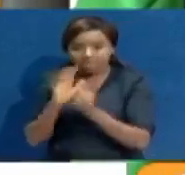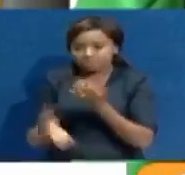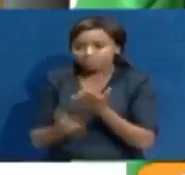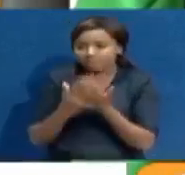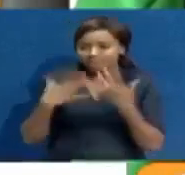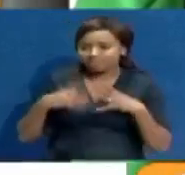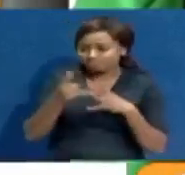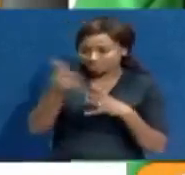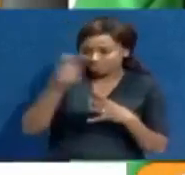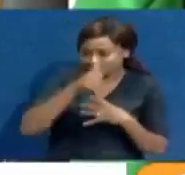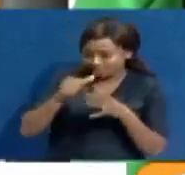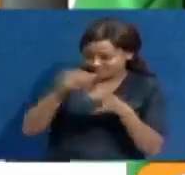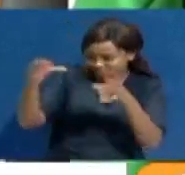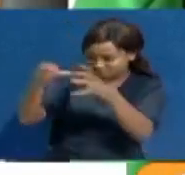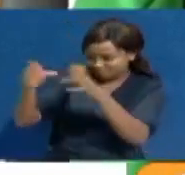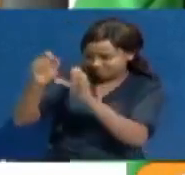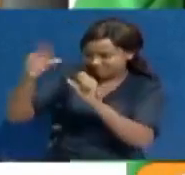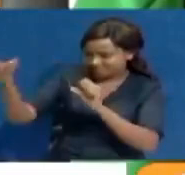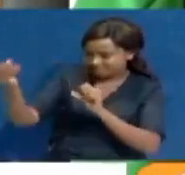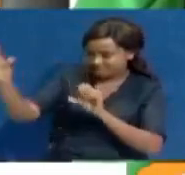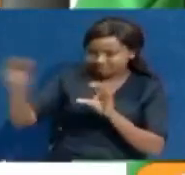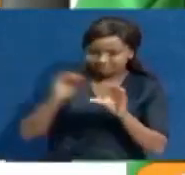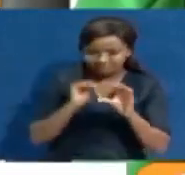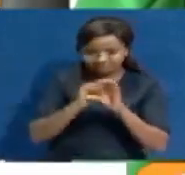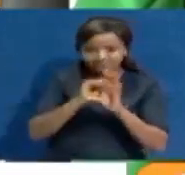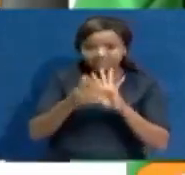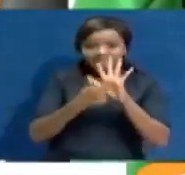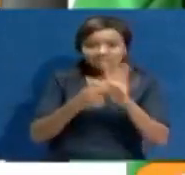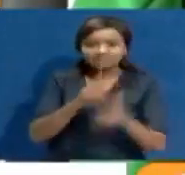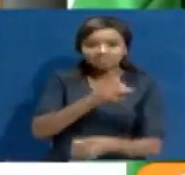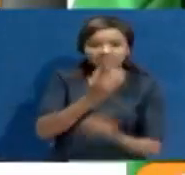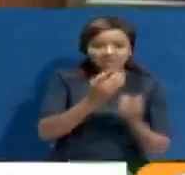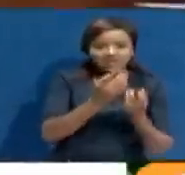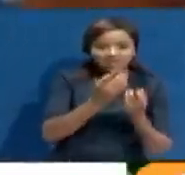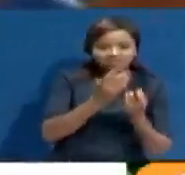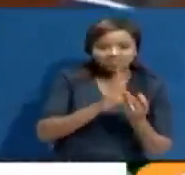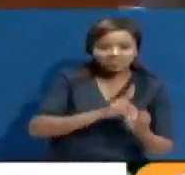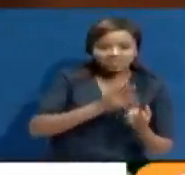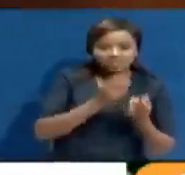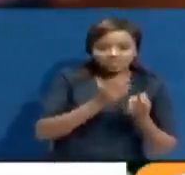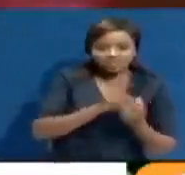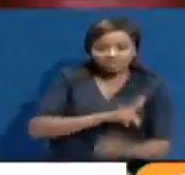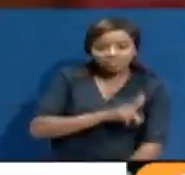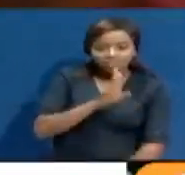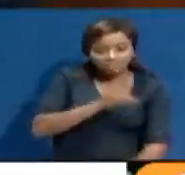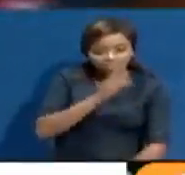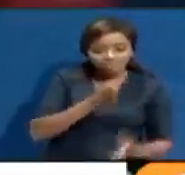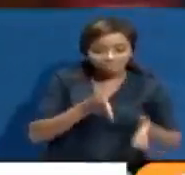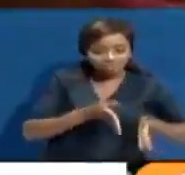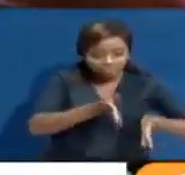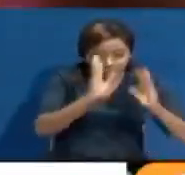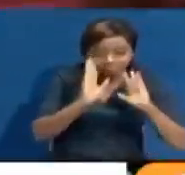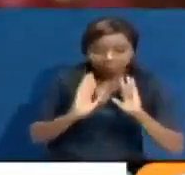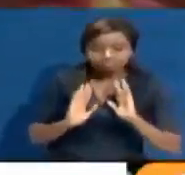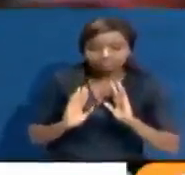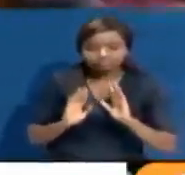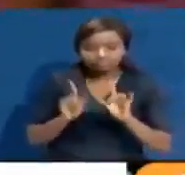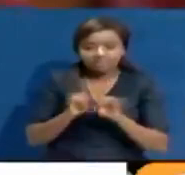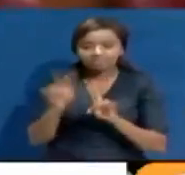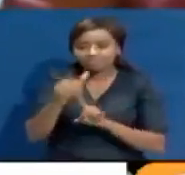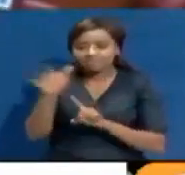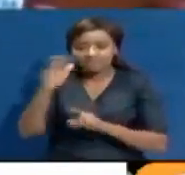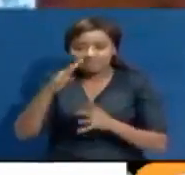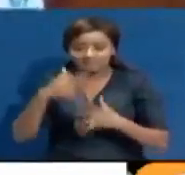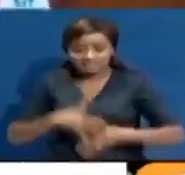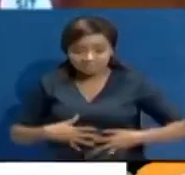their money and invest. Like what's happening now on the Uhuru Highway, what will happen on the Nairobi Summit. What the House may also get to deal with if it comes to